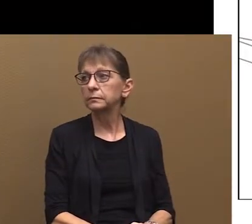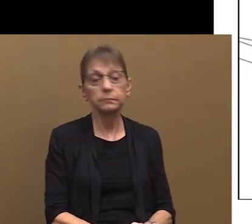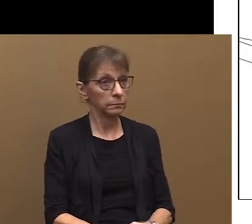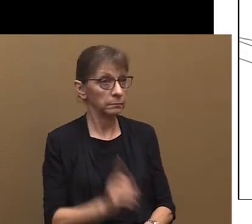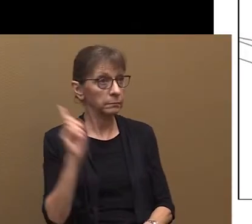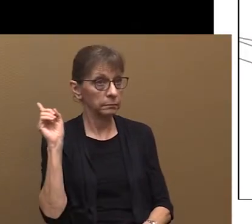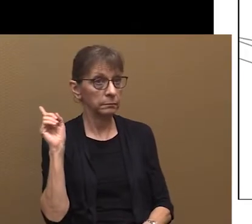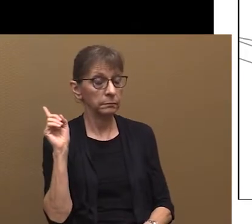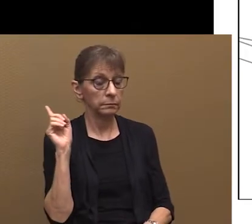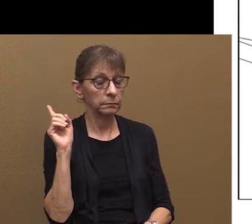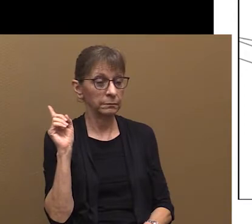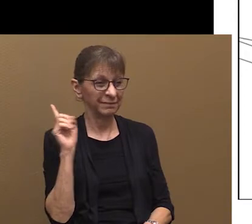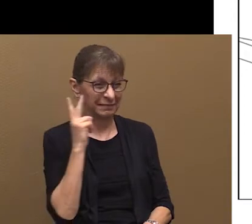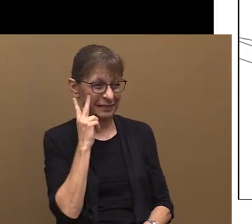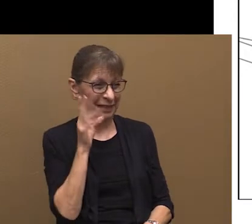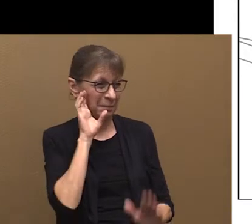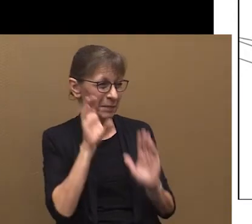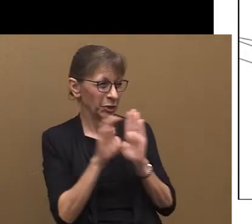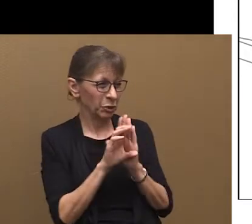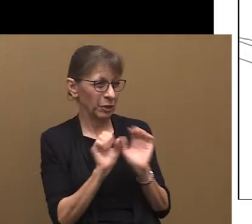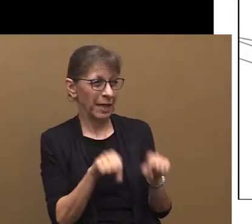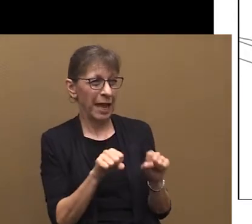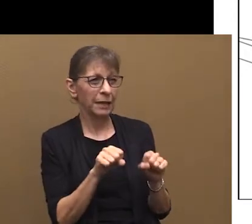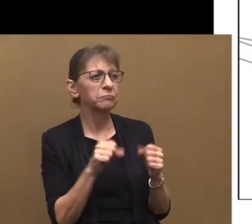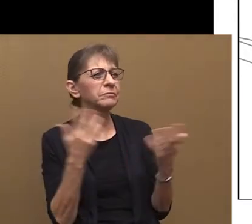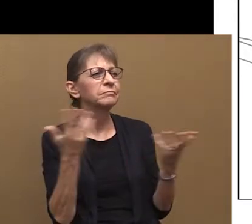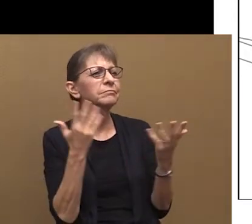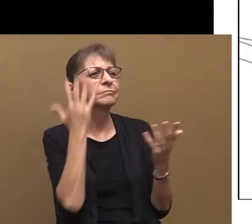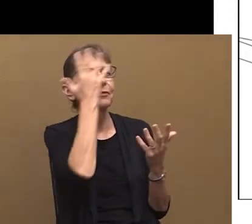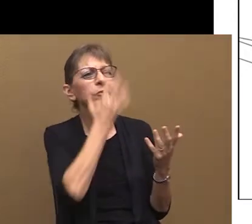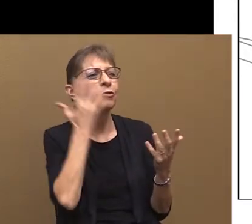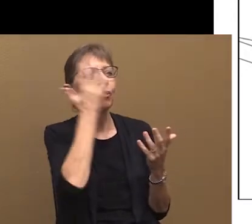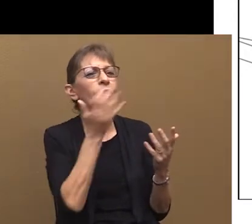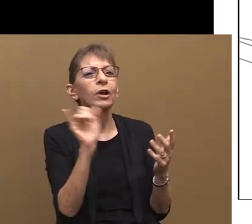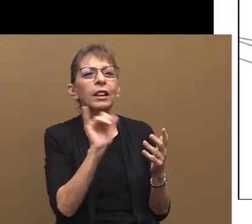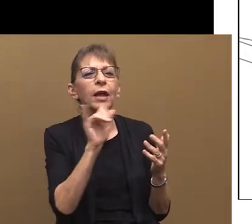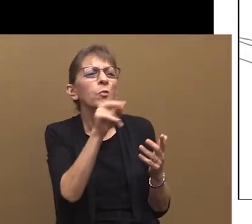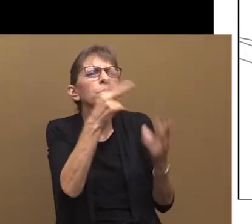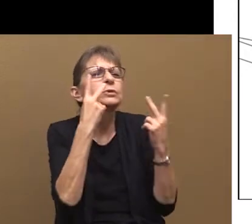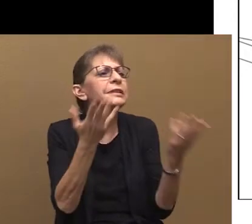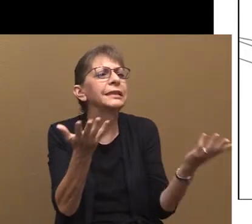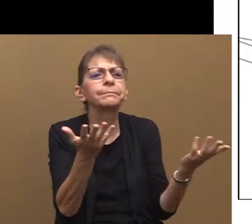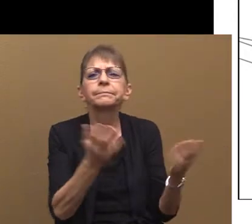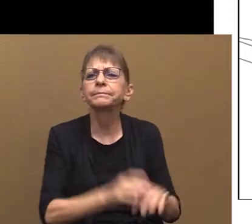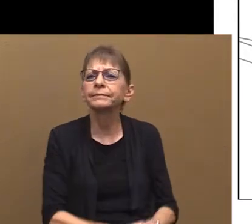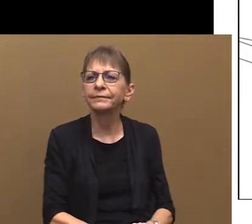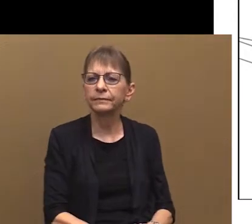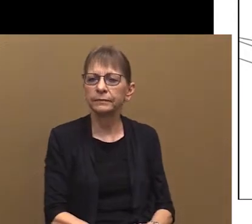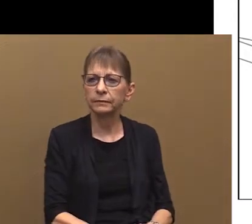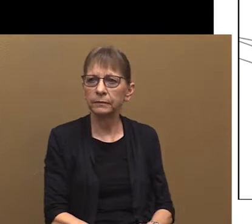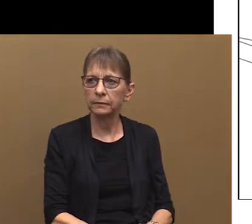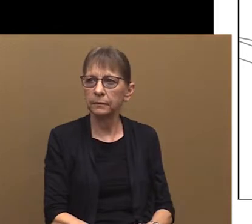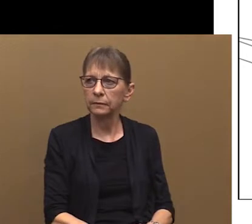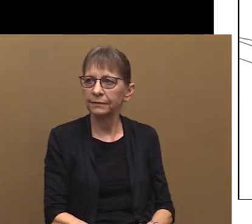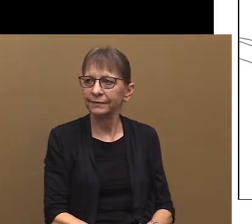Can you see that little picture up there? What does that look like? What do you see?